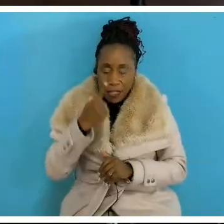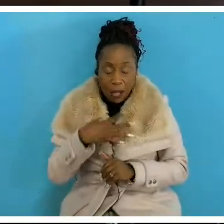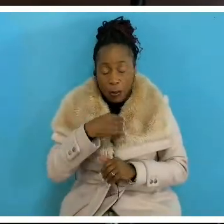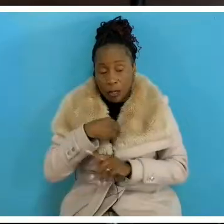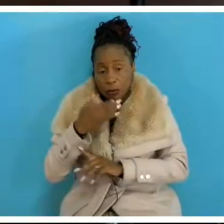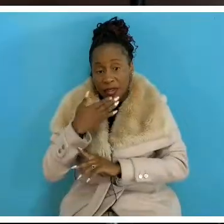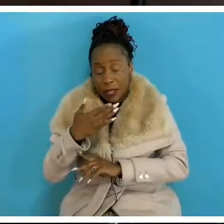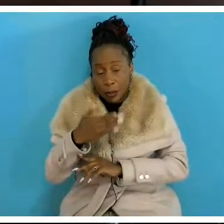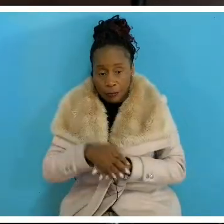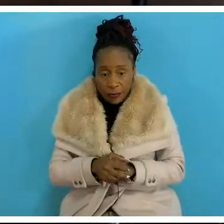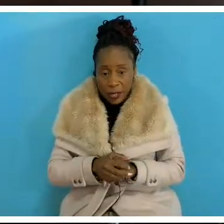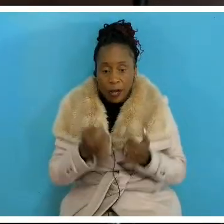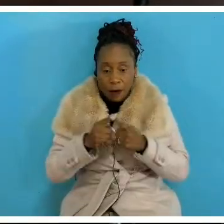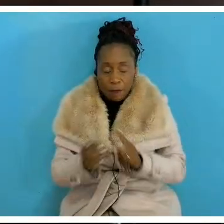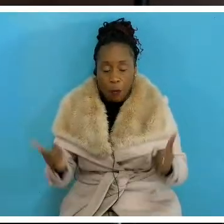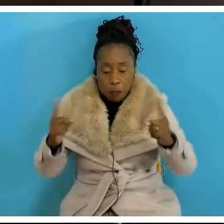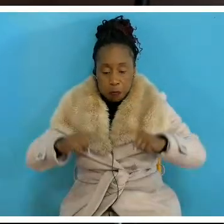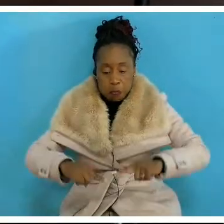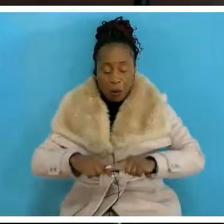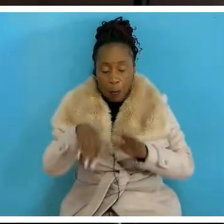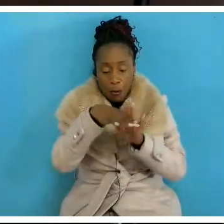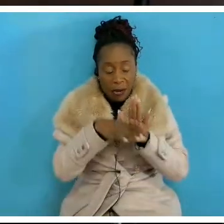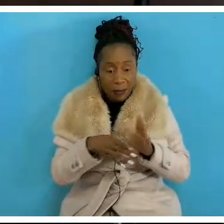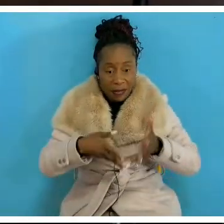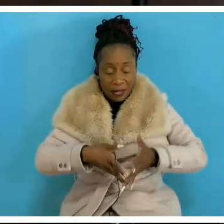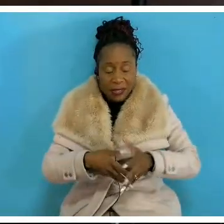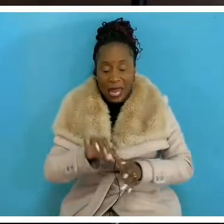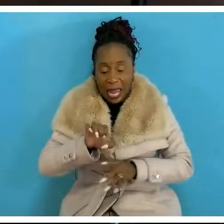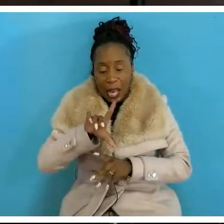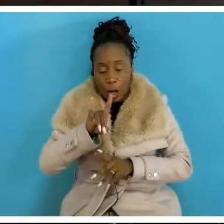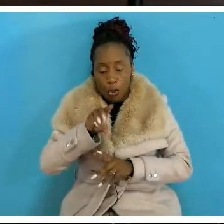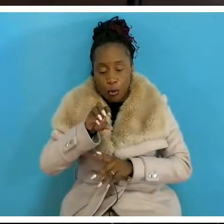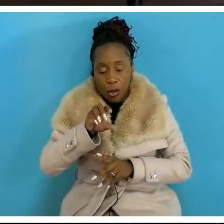you for bringing this program to Eldorado Park.